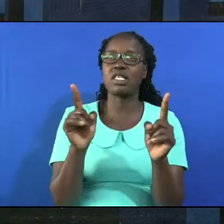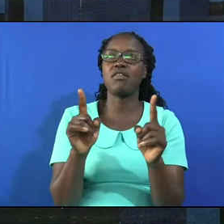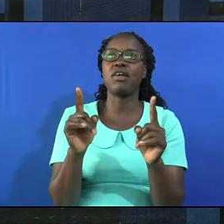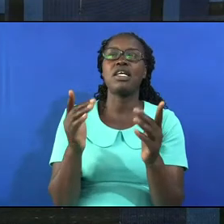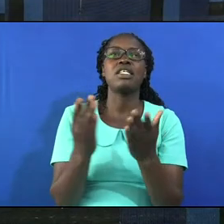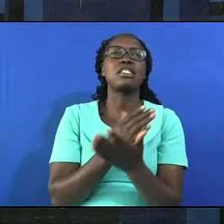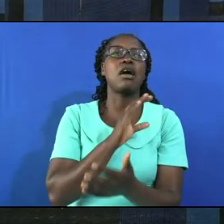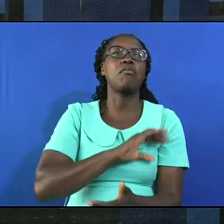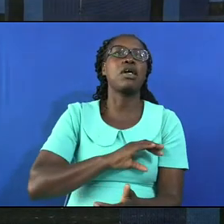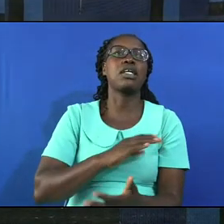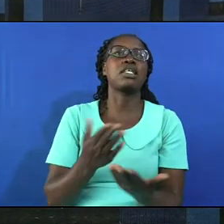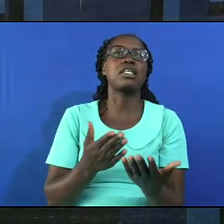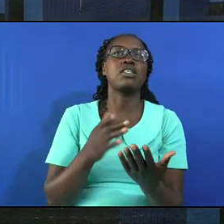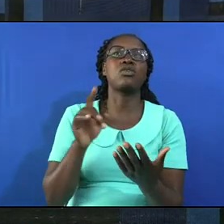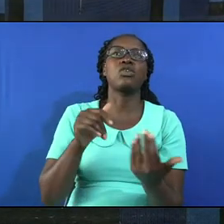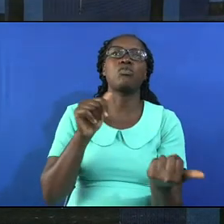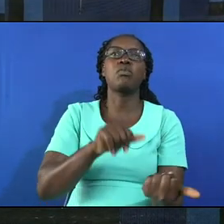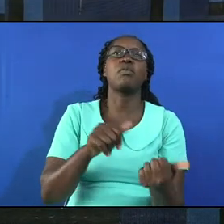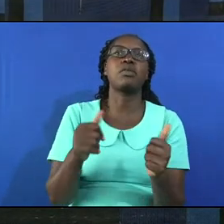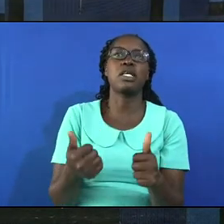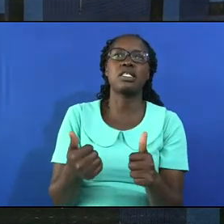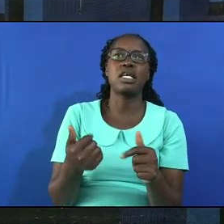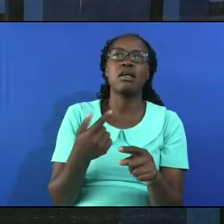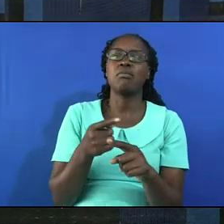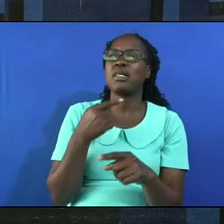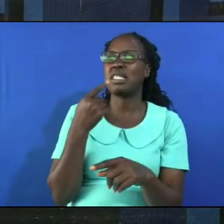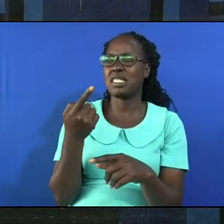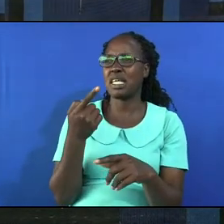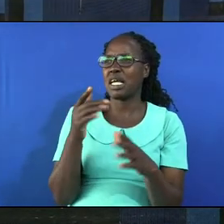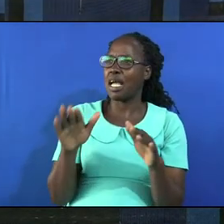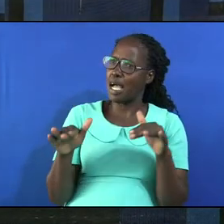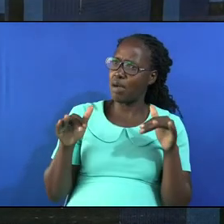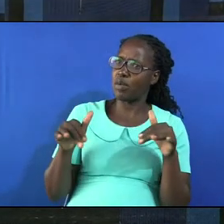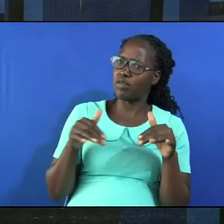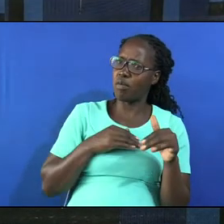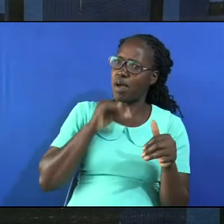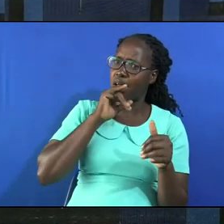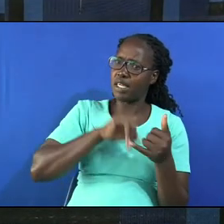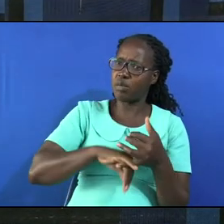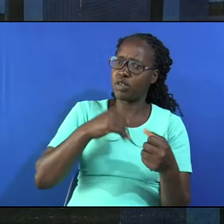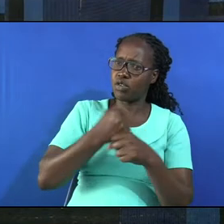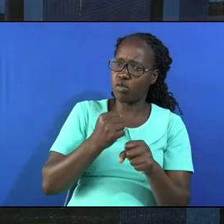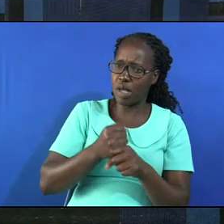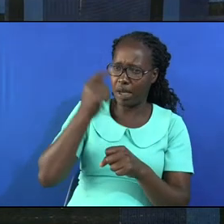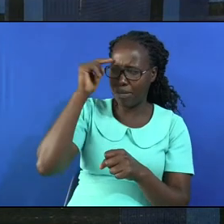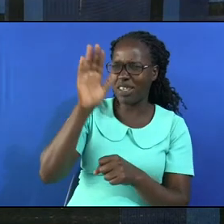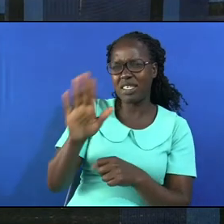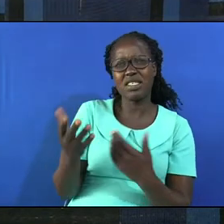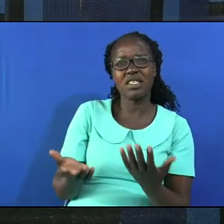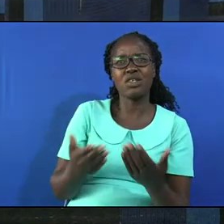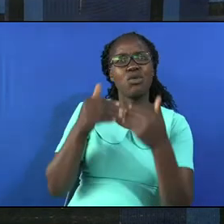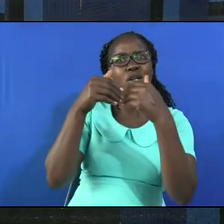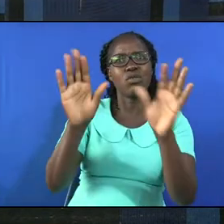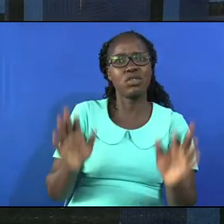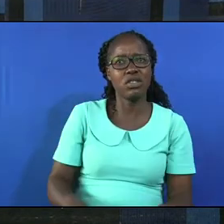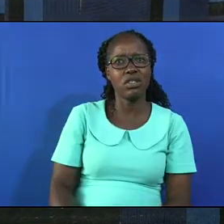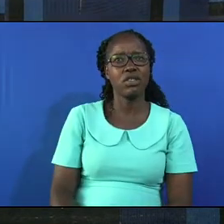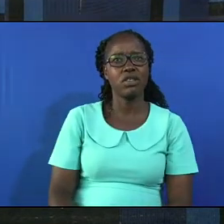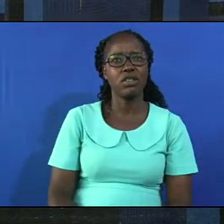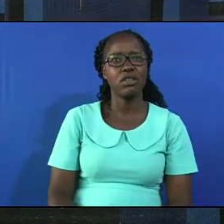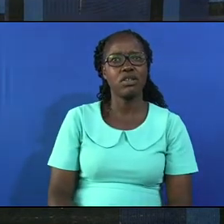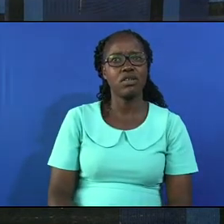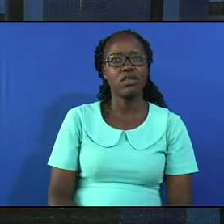are some characters here who need to get baptized, but they are saying, I'm waiting for my husband to make up his mind. You are lost.